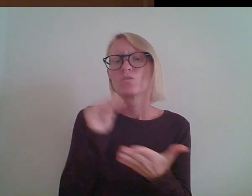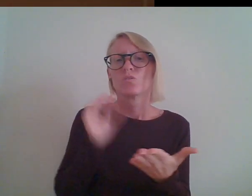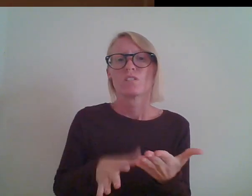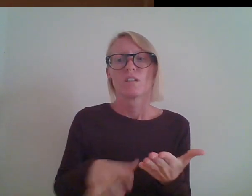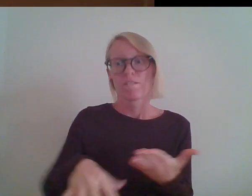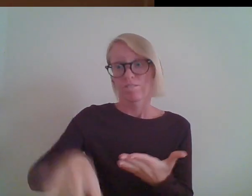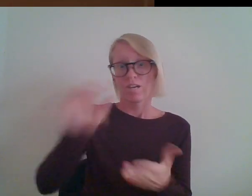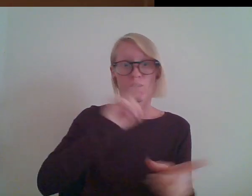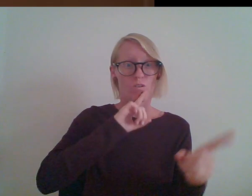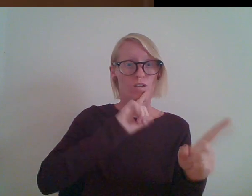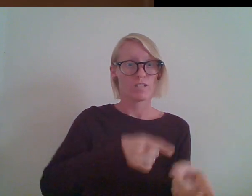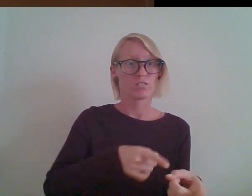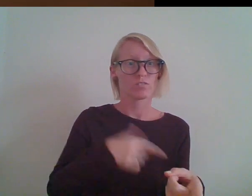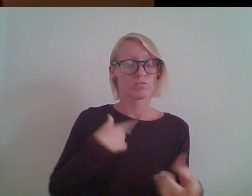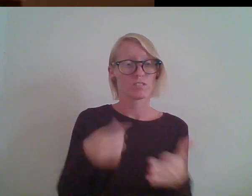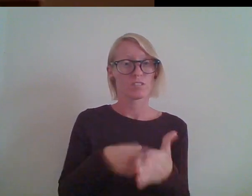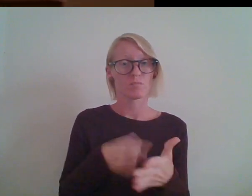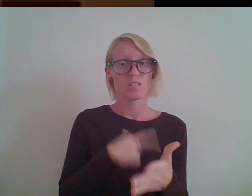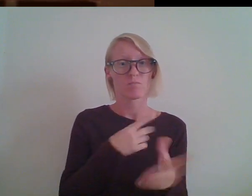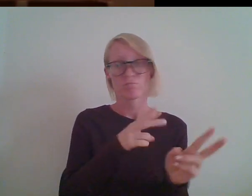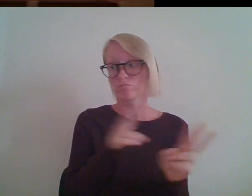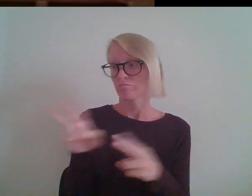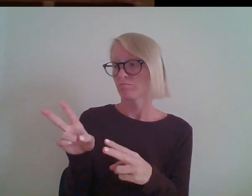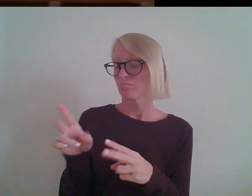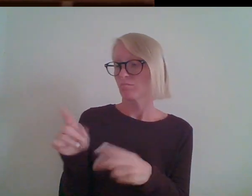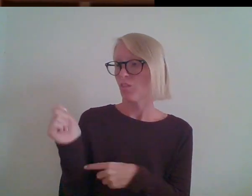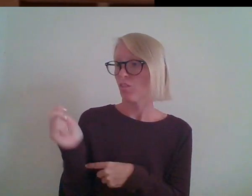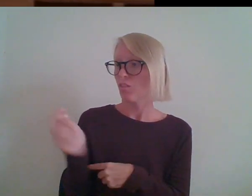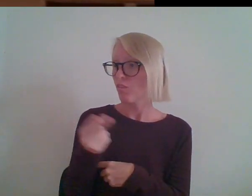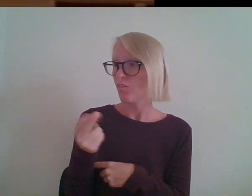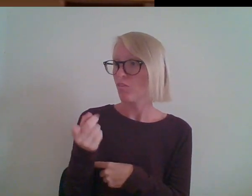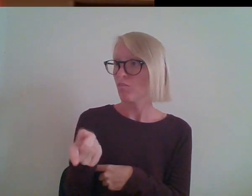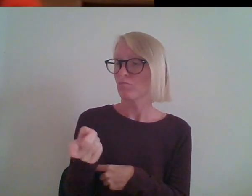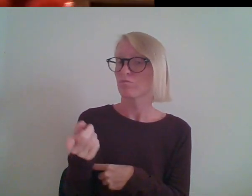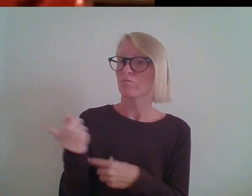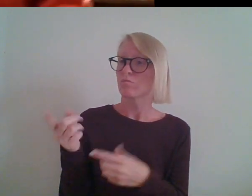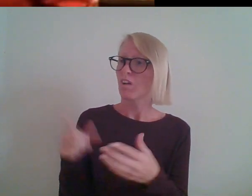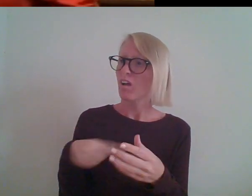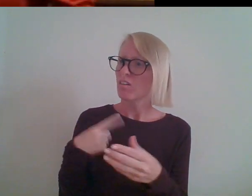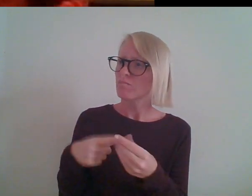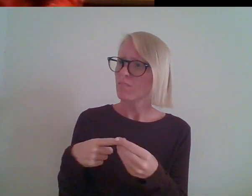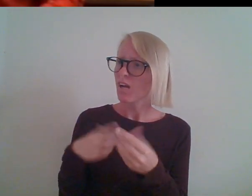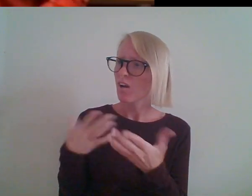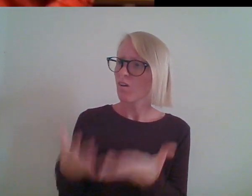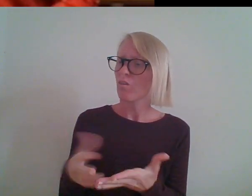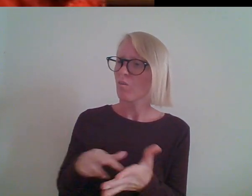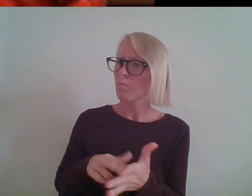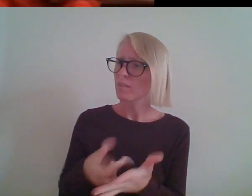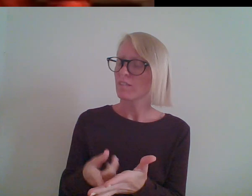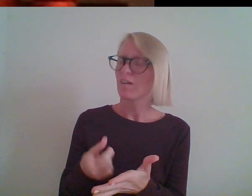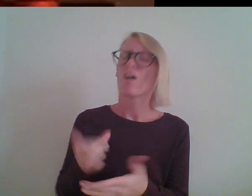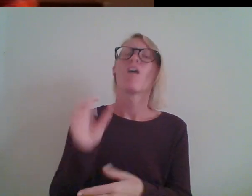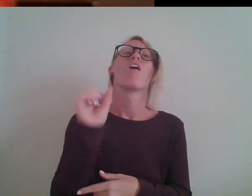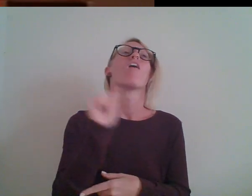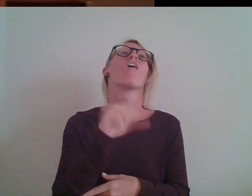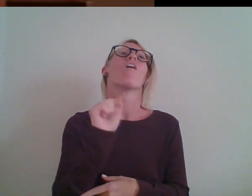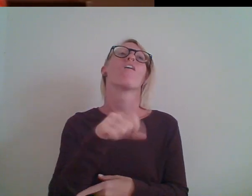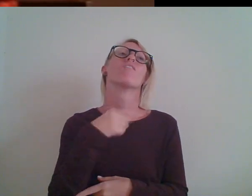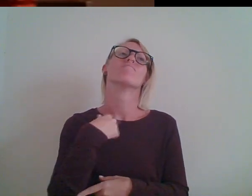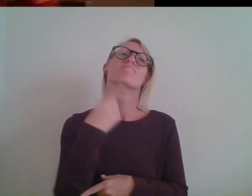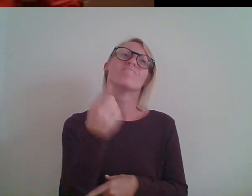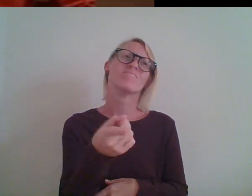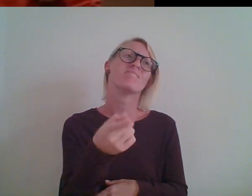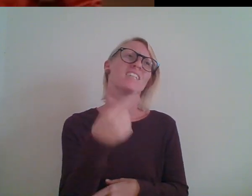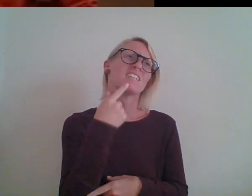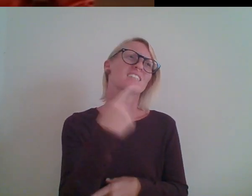the answer can sometimes turn and say, Thursday, here's what it's about. And you go, is that what Mr. Lobdell was saying? God, it's so